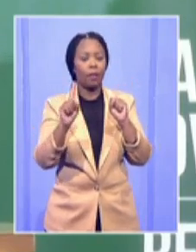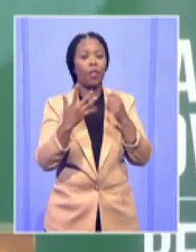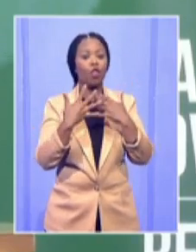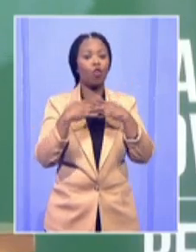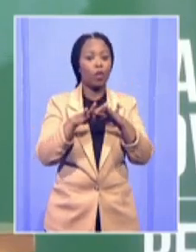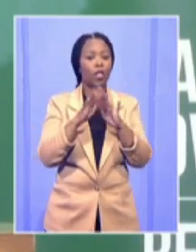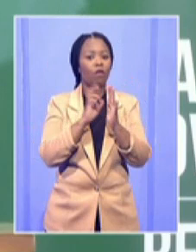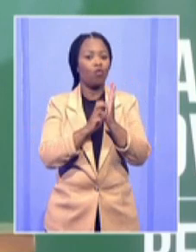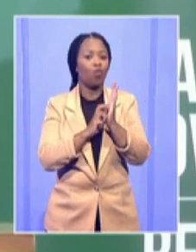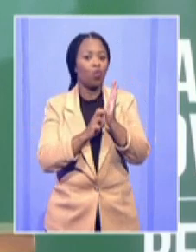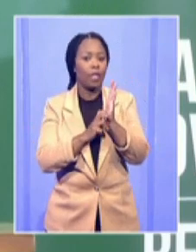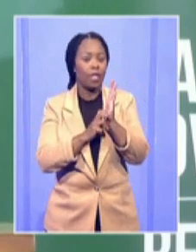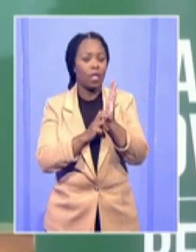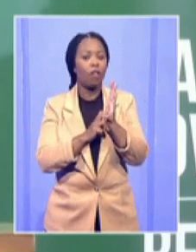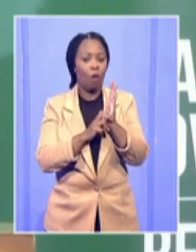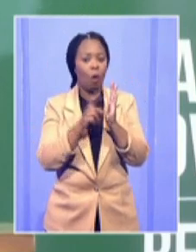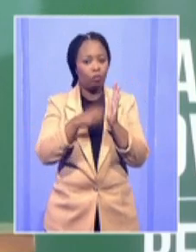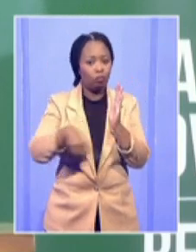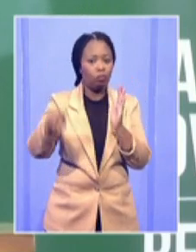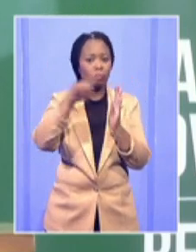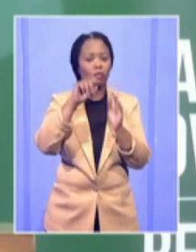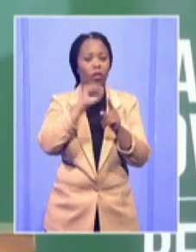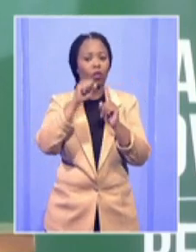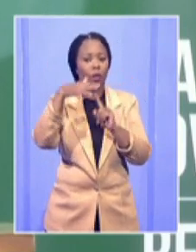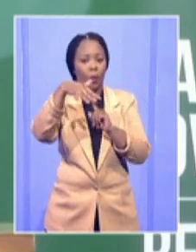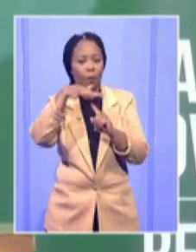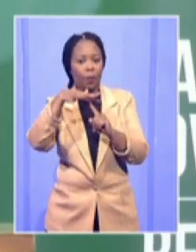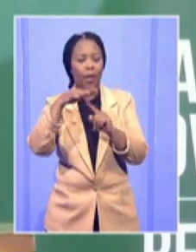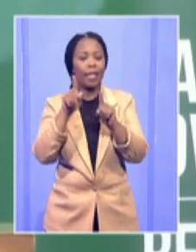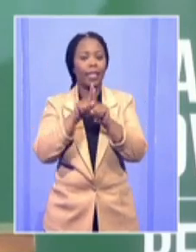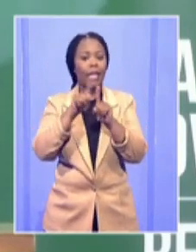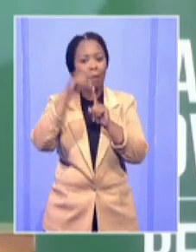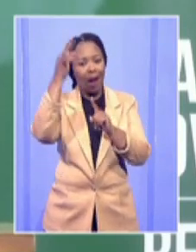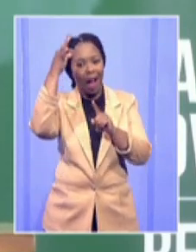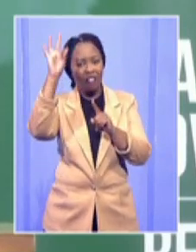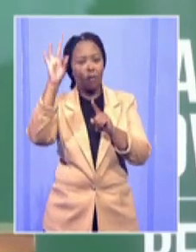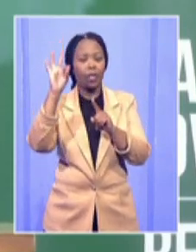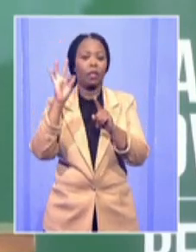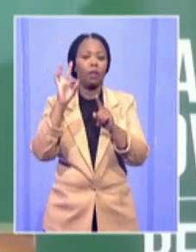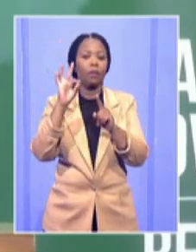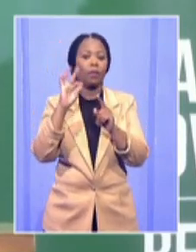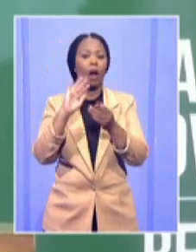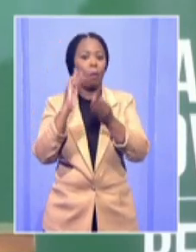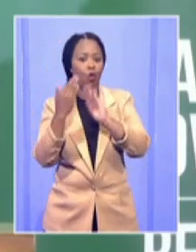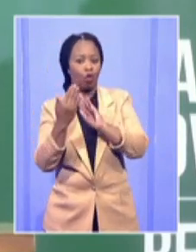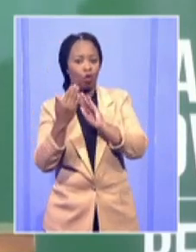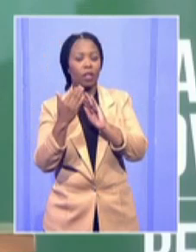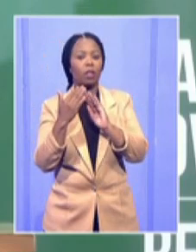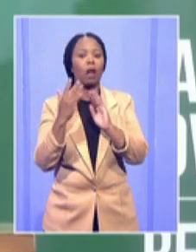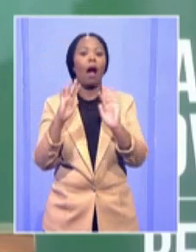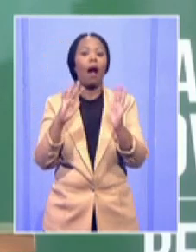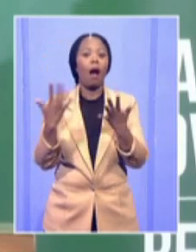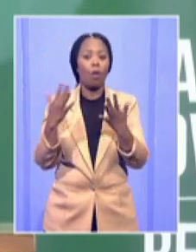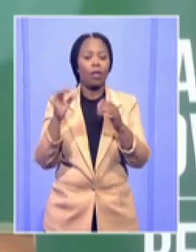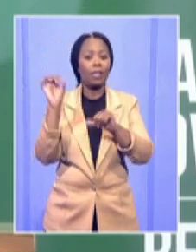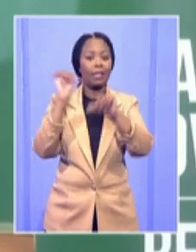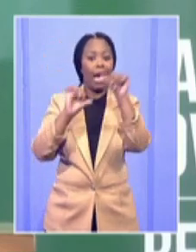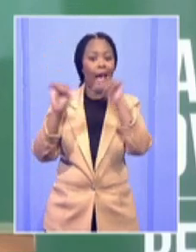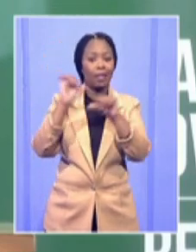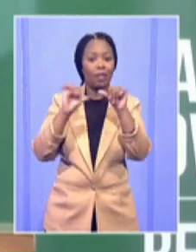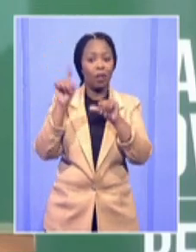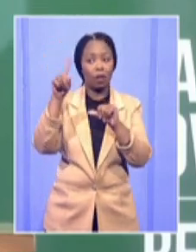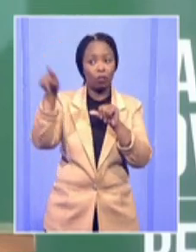of society and whole government approaches by seeking scientific guidance, engaging health